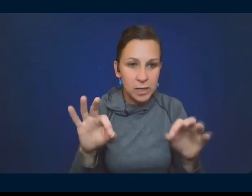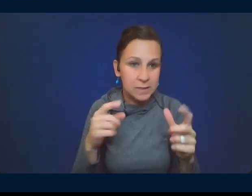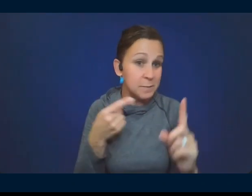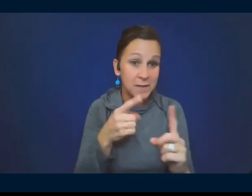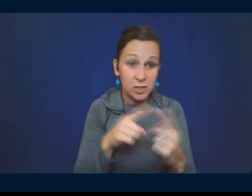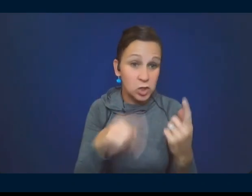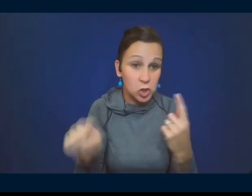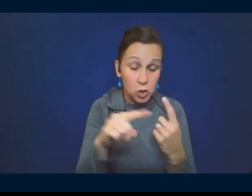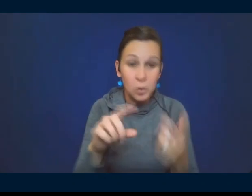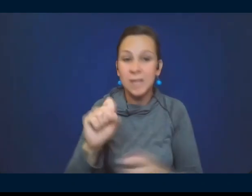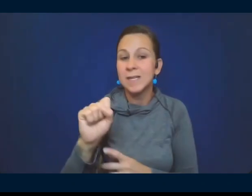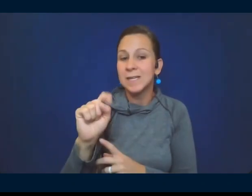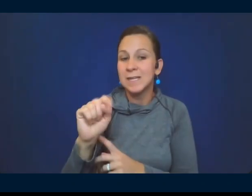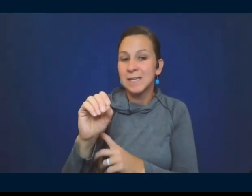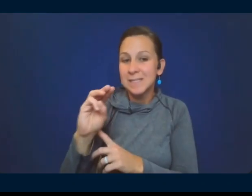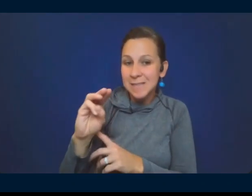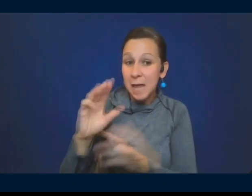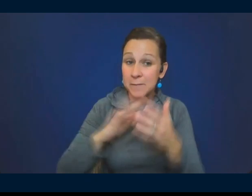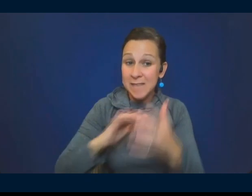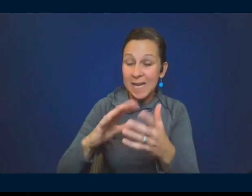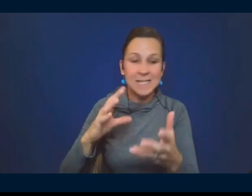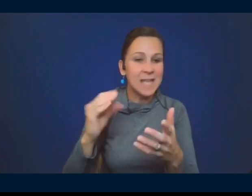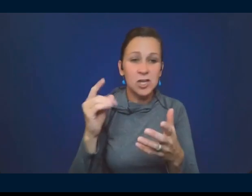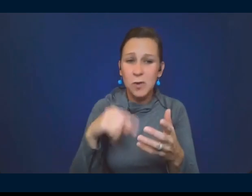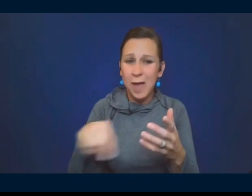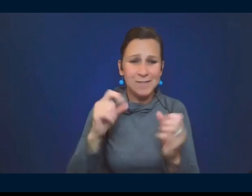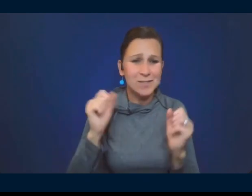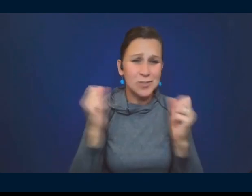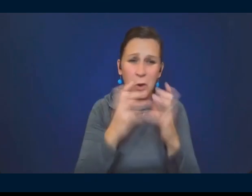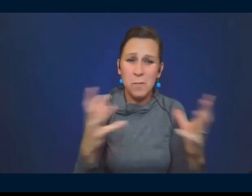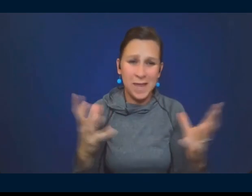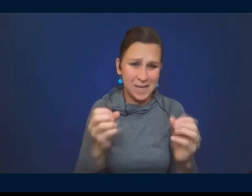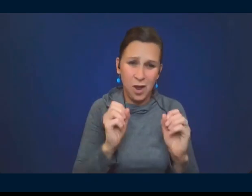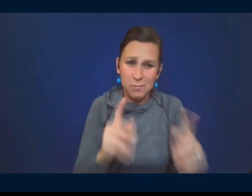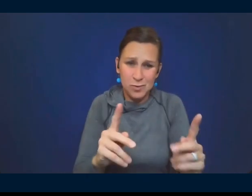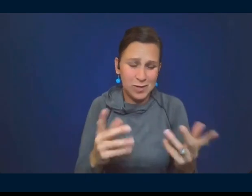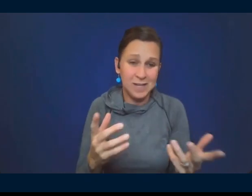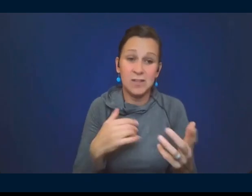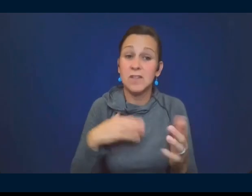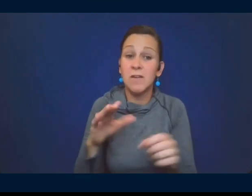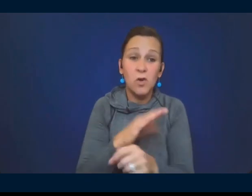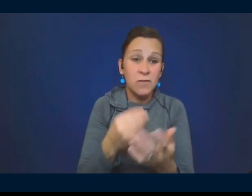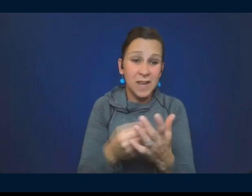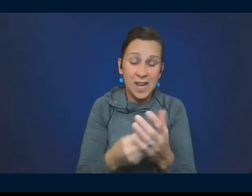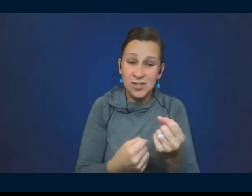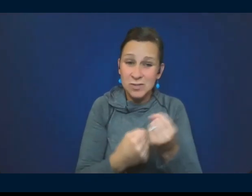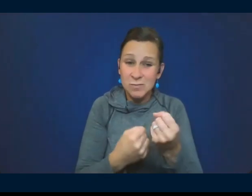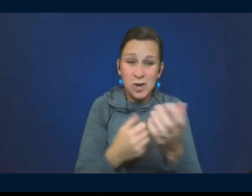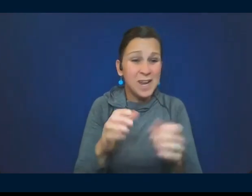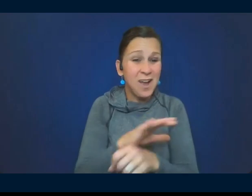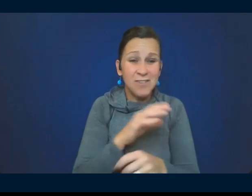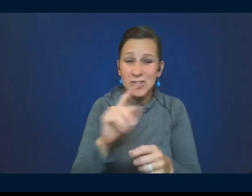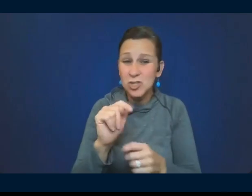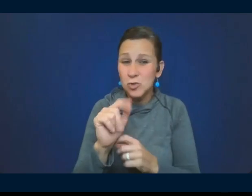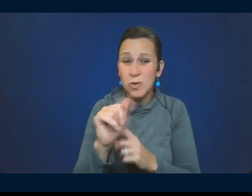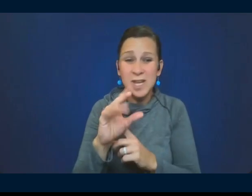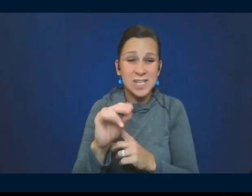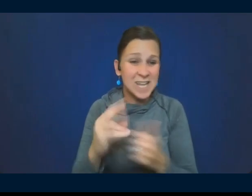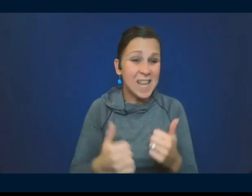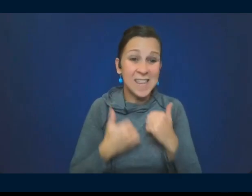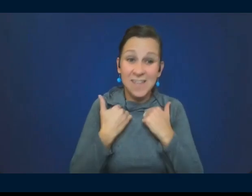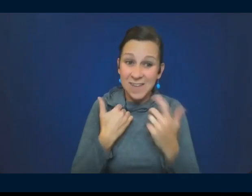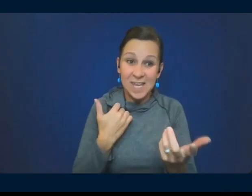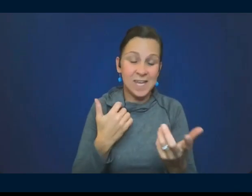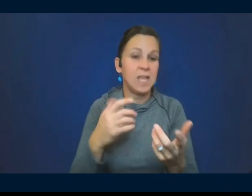STEM studies, and you'll have all these opportunities. I mean, there's full financial support. It covers tuition, room and board, living expenses, travel,